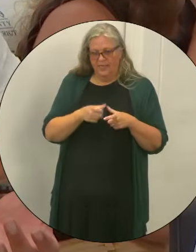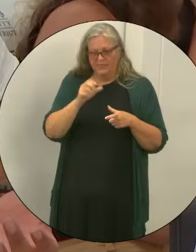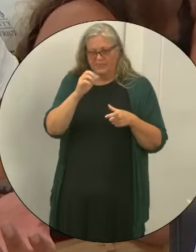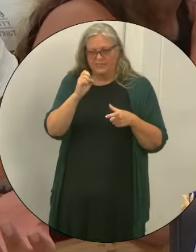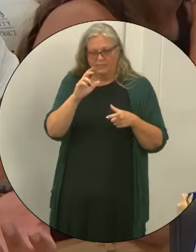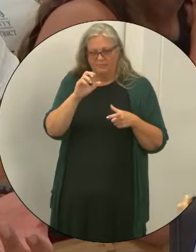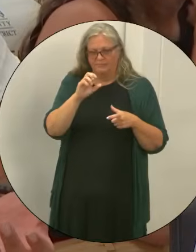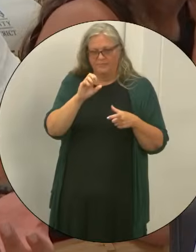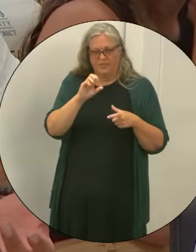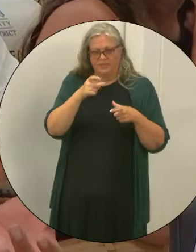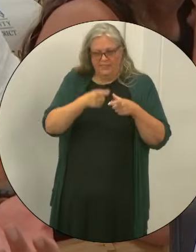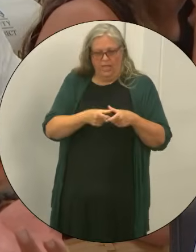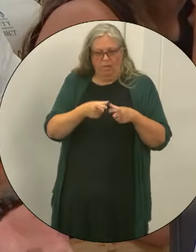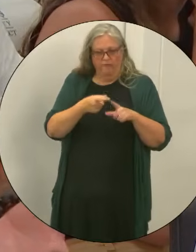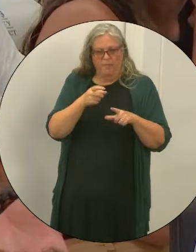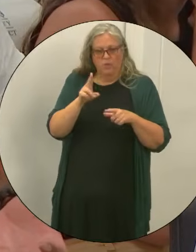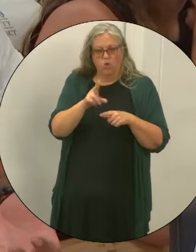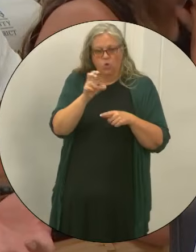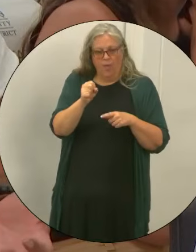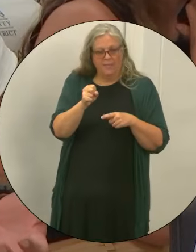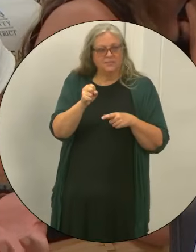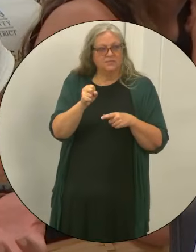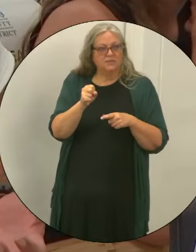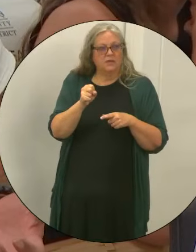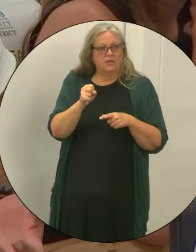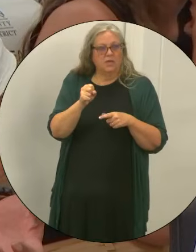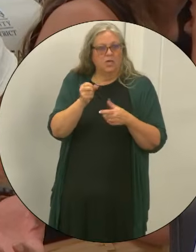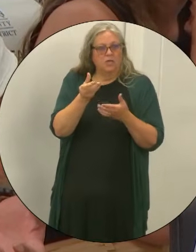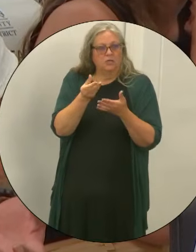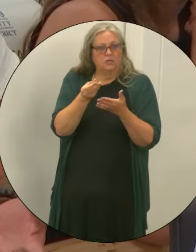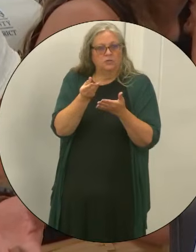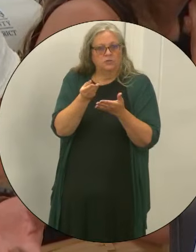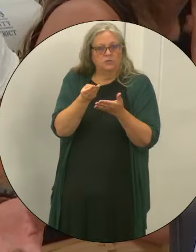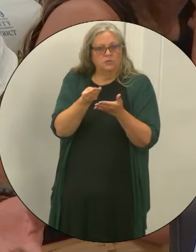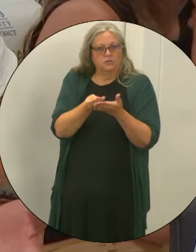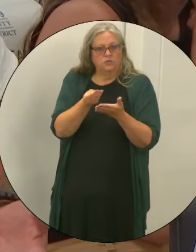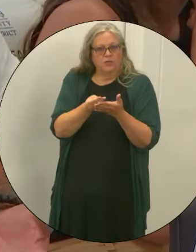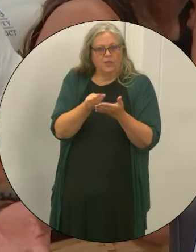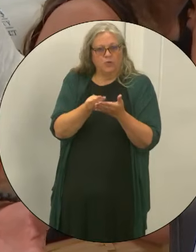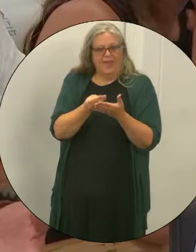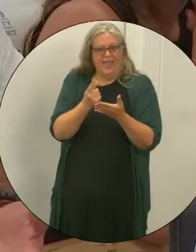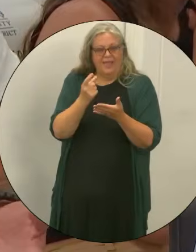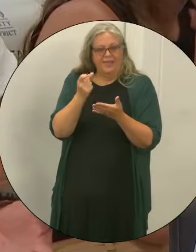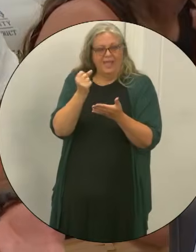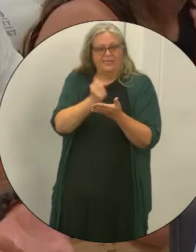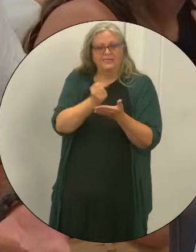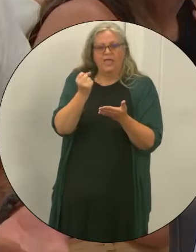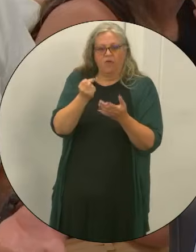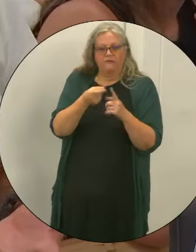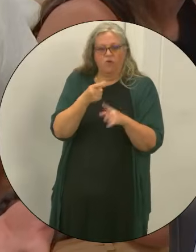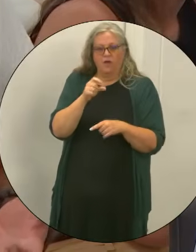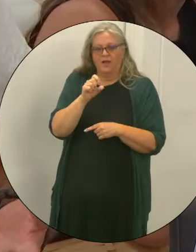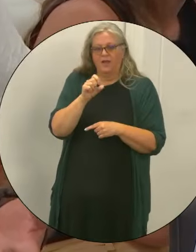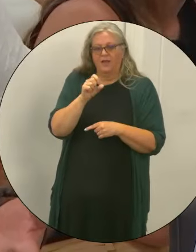U.S. Treasury. And it's a seal for the Secret Service, people I work for.